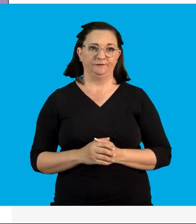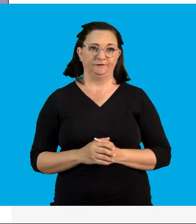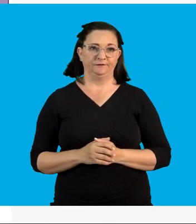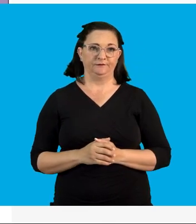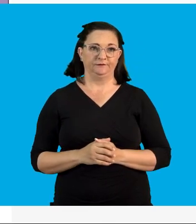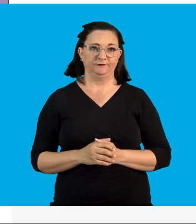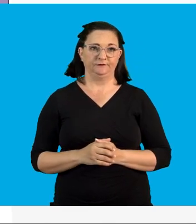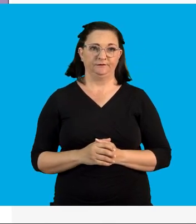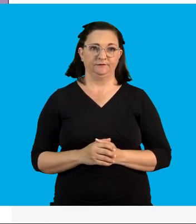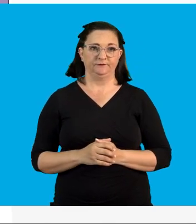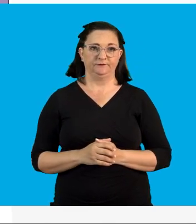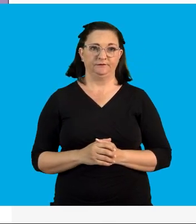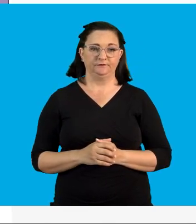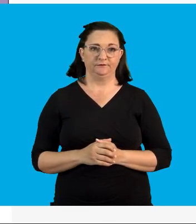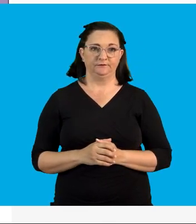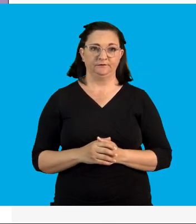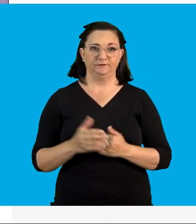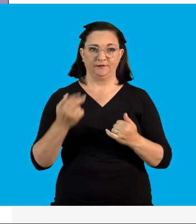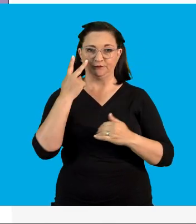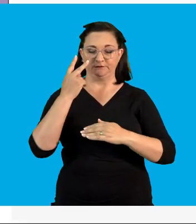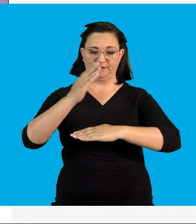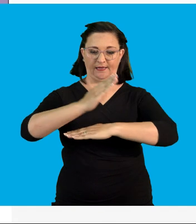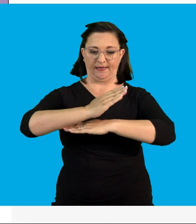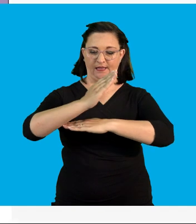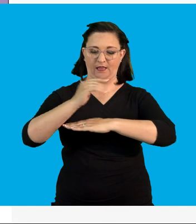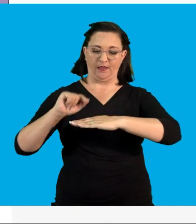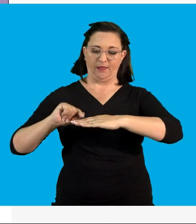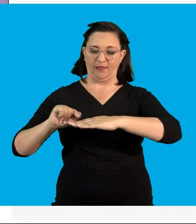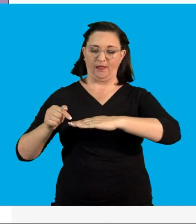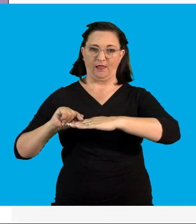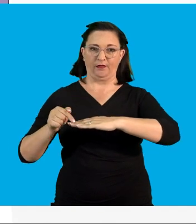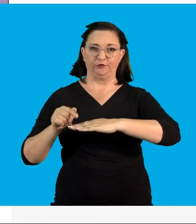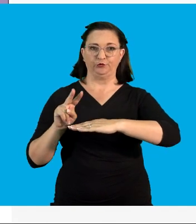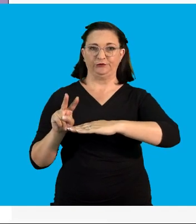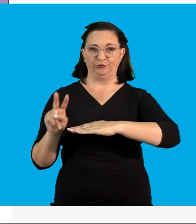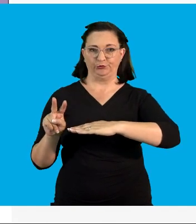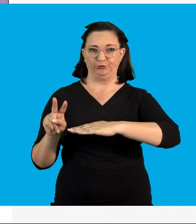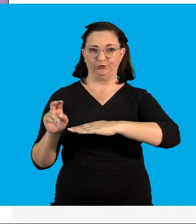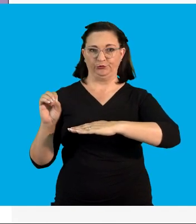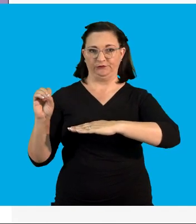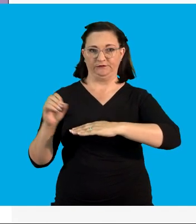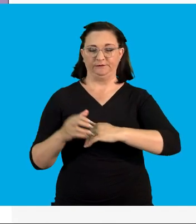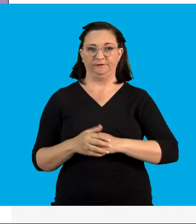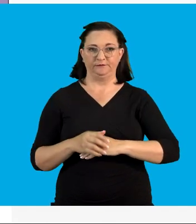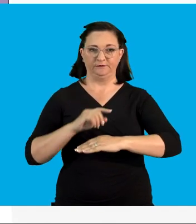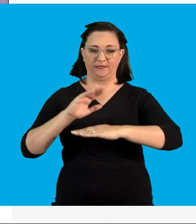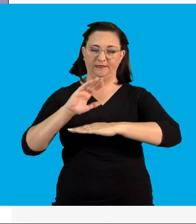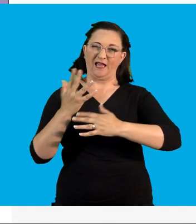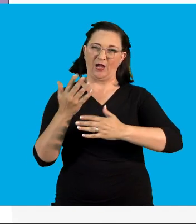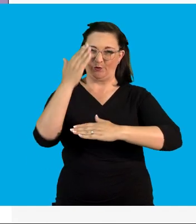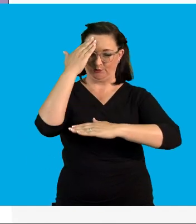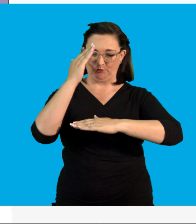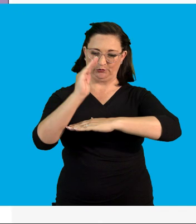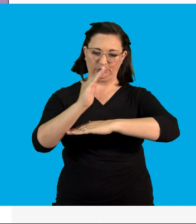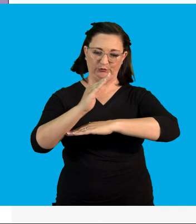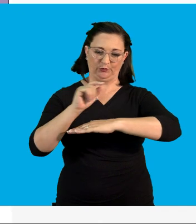we name that triangle. There are the angles there. The first one is 22 degrees. As you can see, I've put my